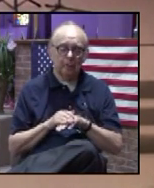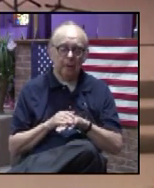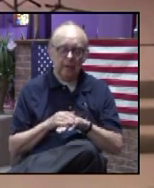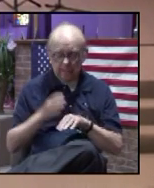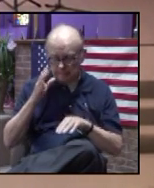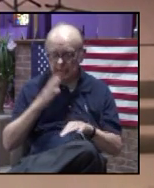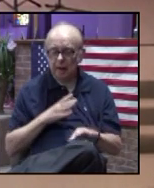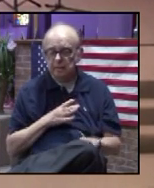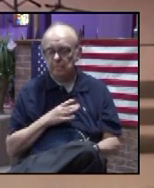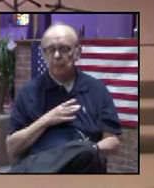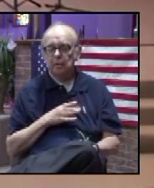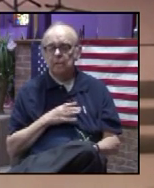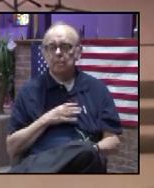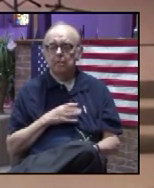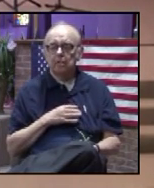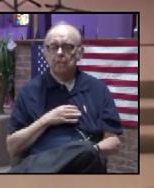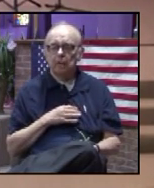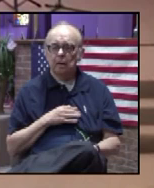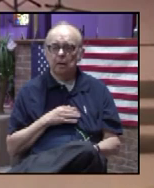Arimathea,